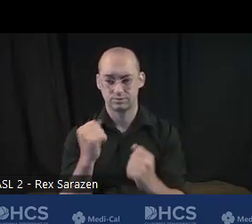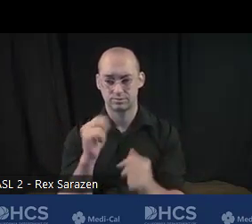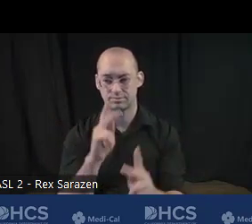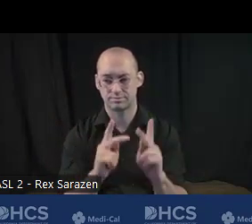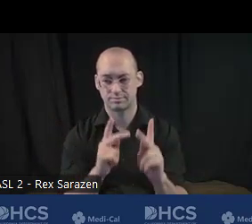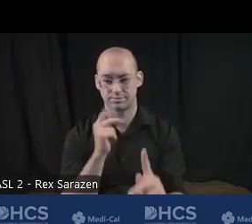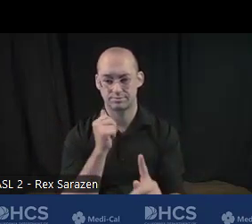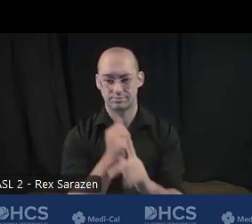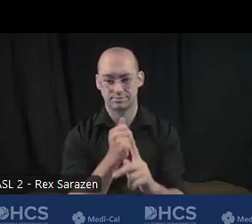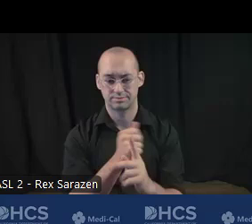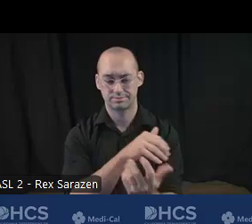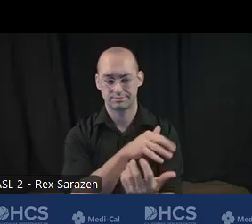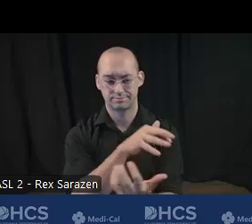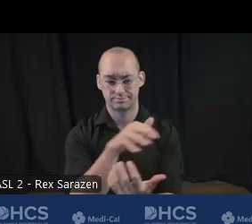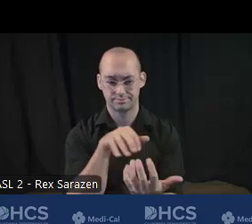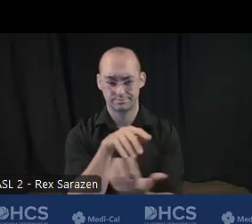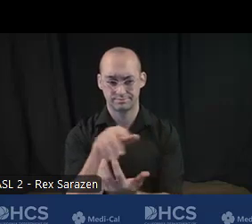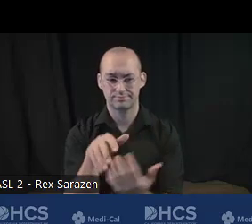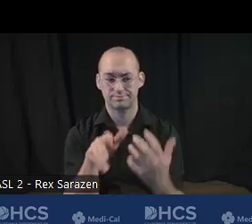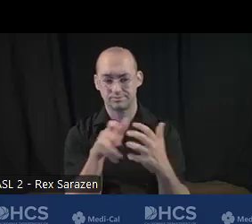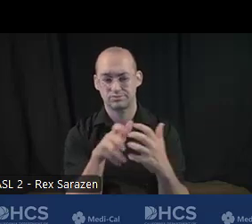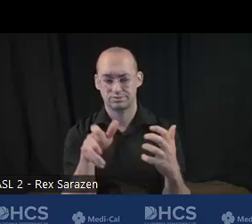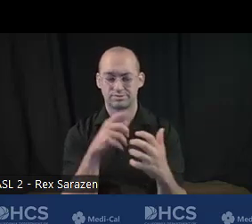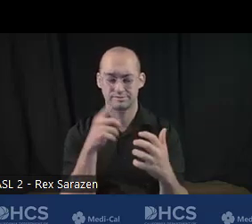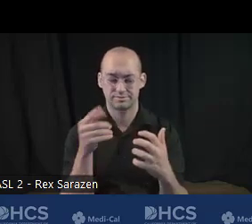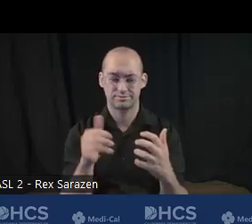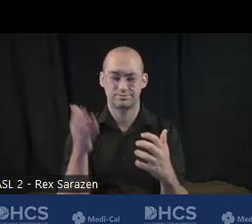engagement that I was emphasizing earlier